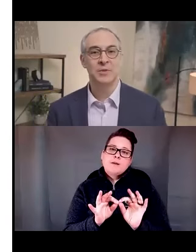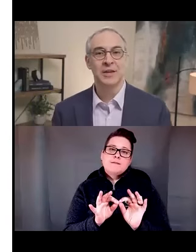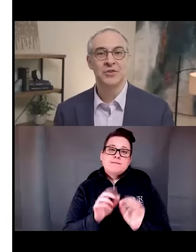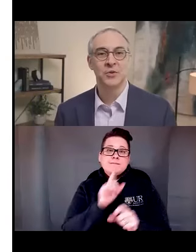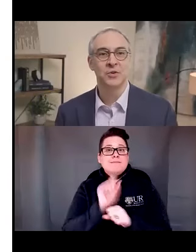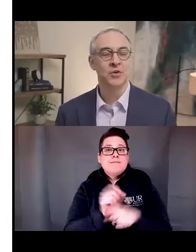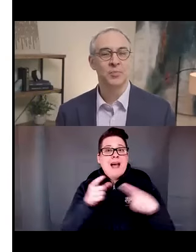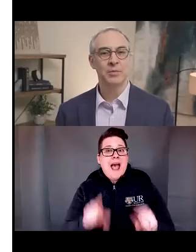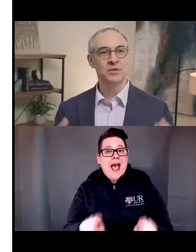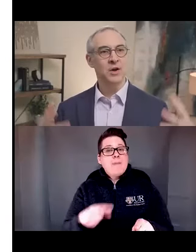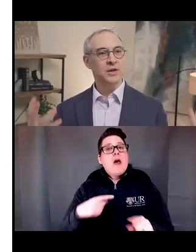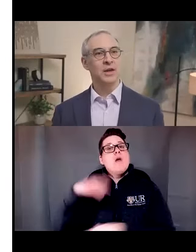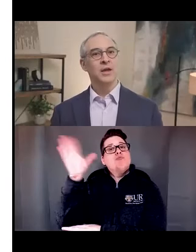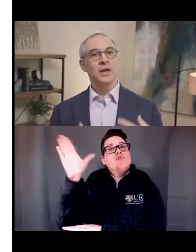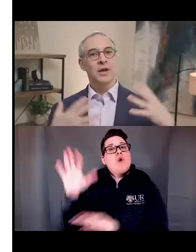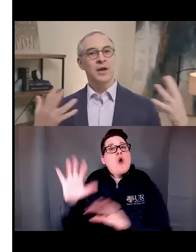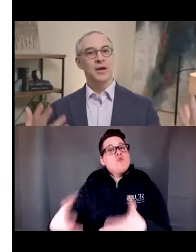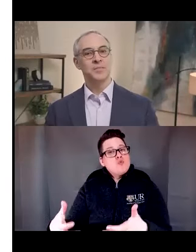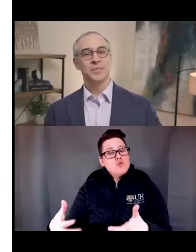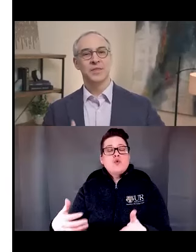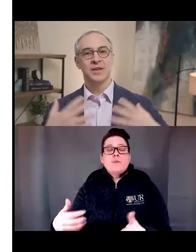I was speaking to a group. I was talking,